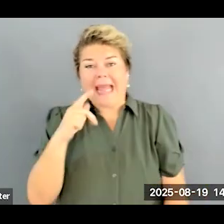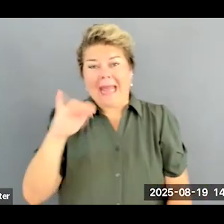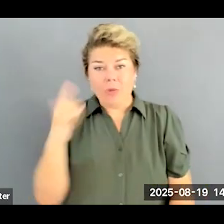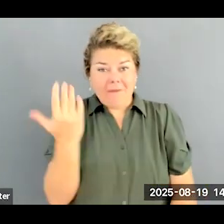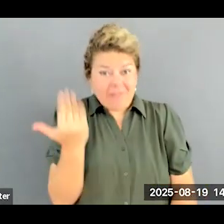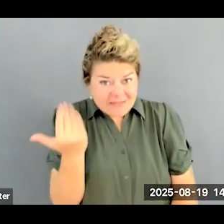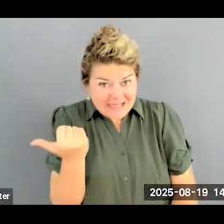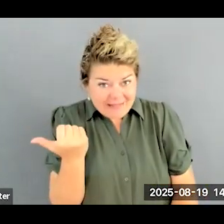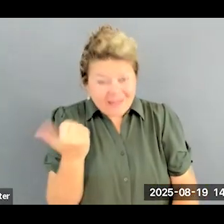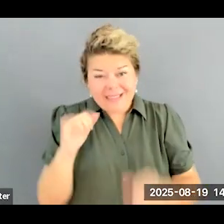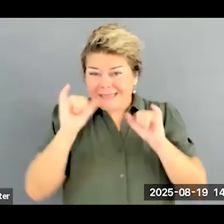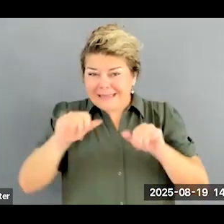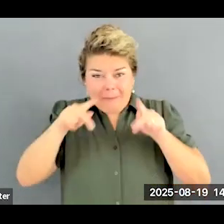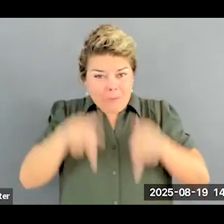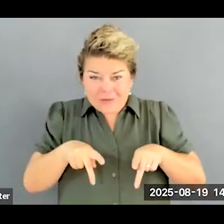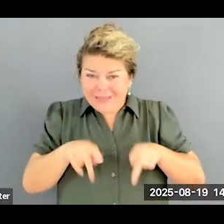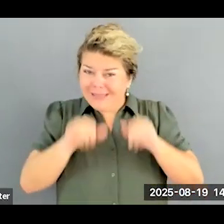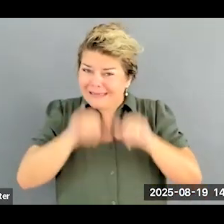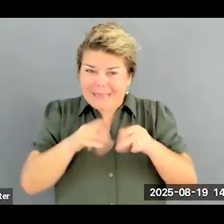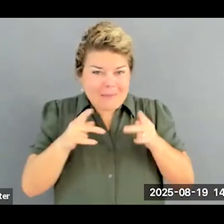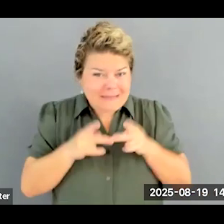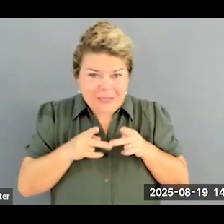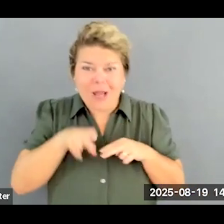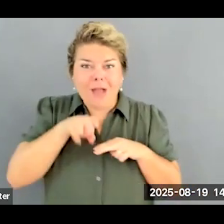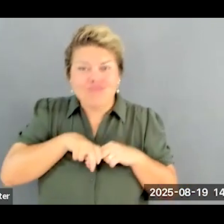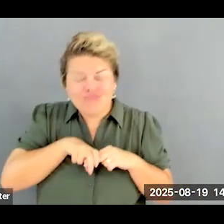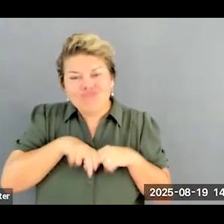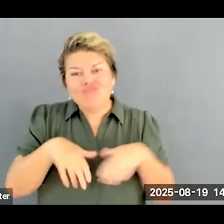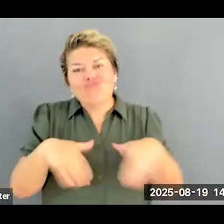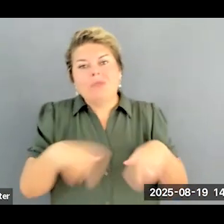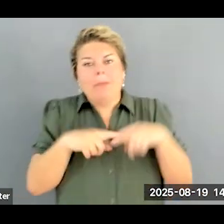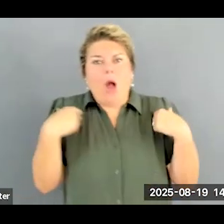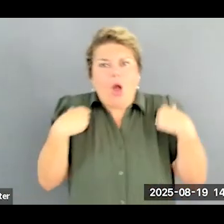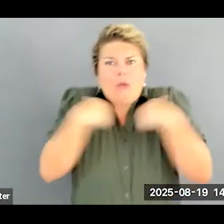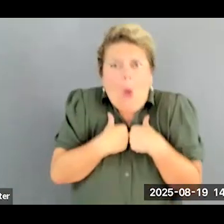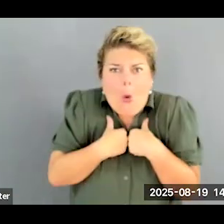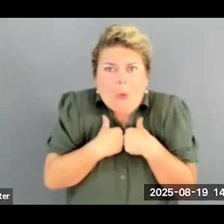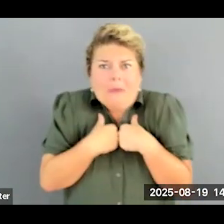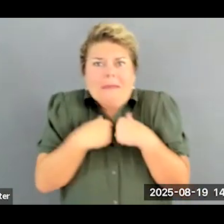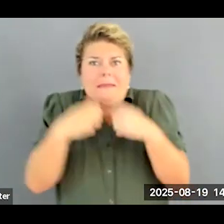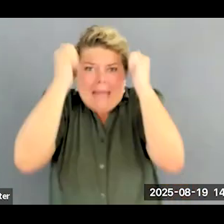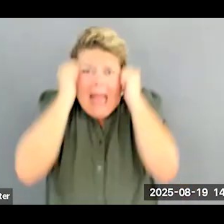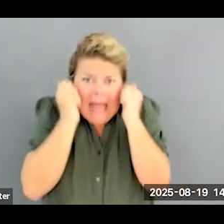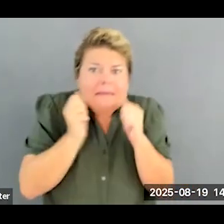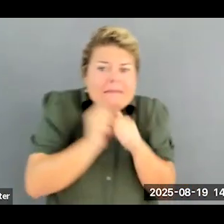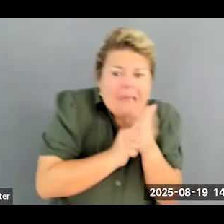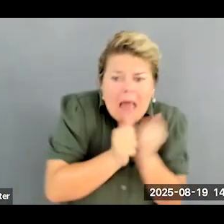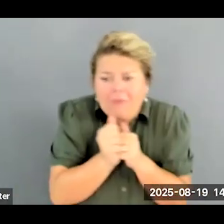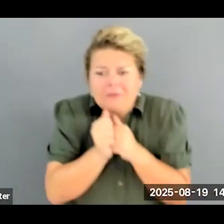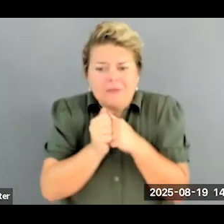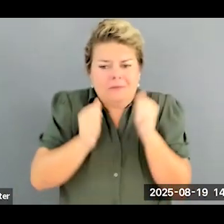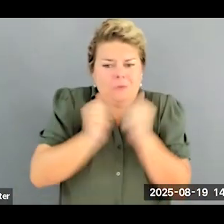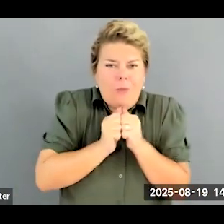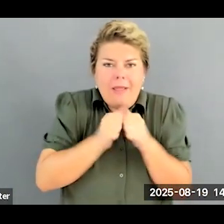15, the same person pictured in the same spot, however, wearing a winter coat, boots, and gloves with snow in the